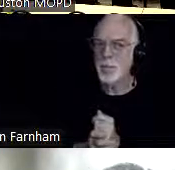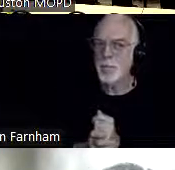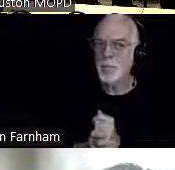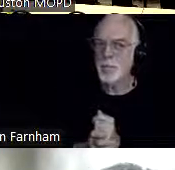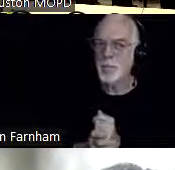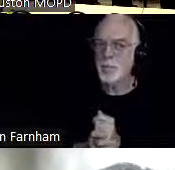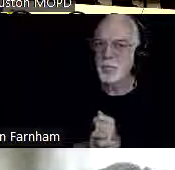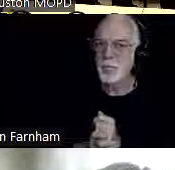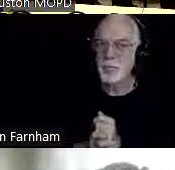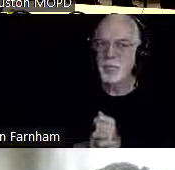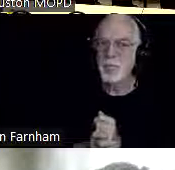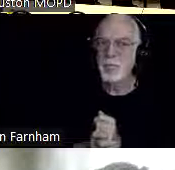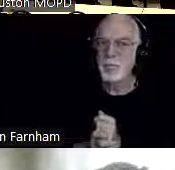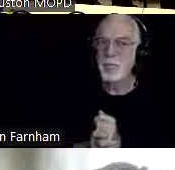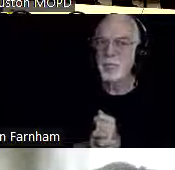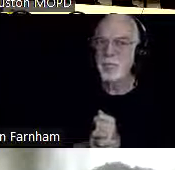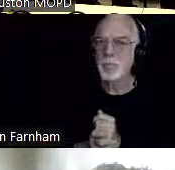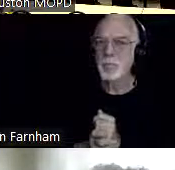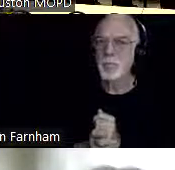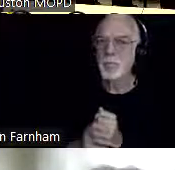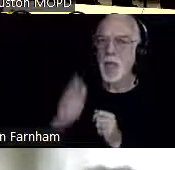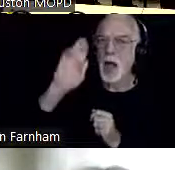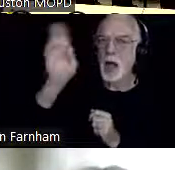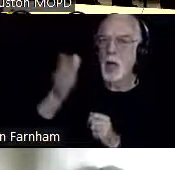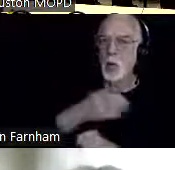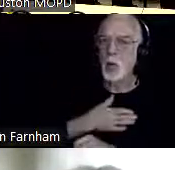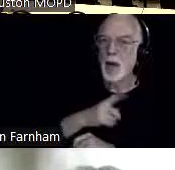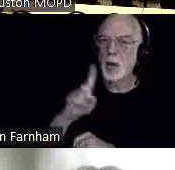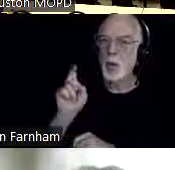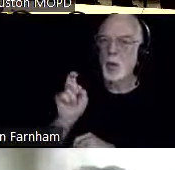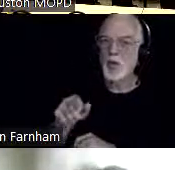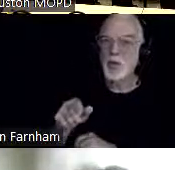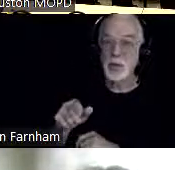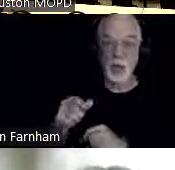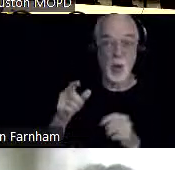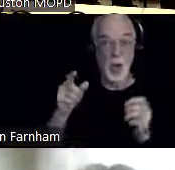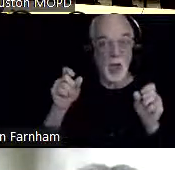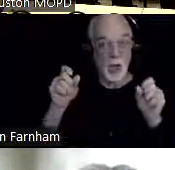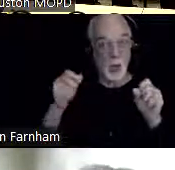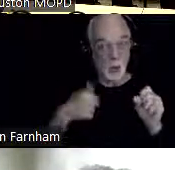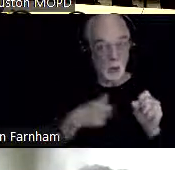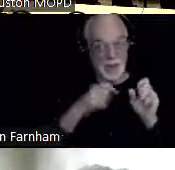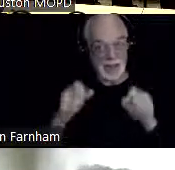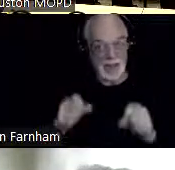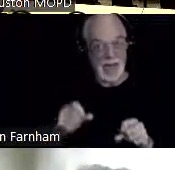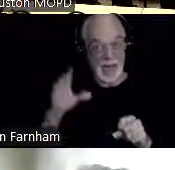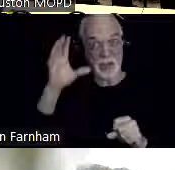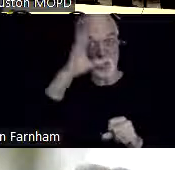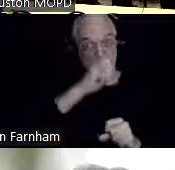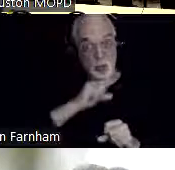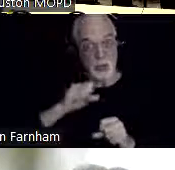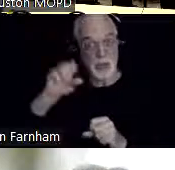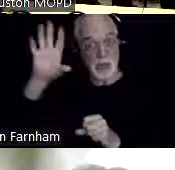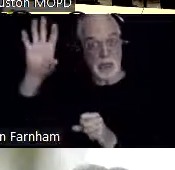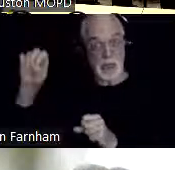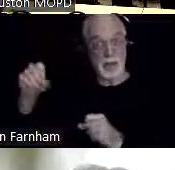Hello. My question is, can we assume that companies have somebody